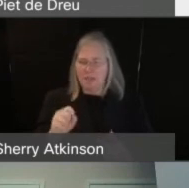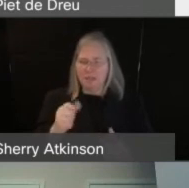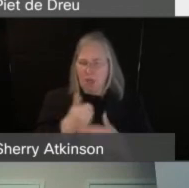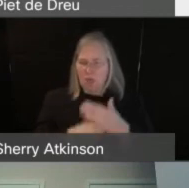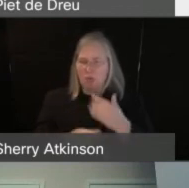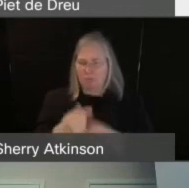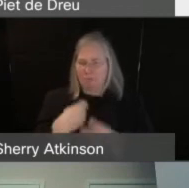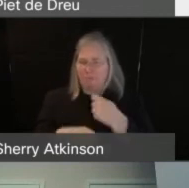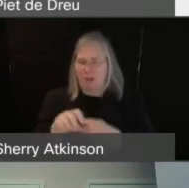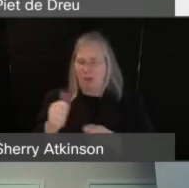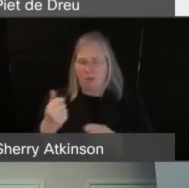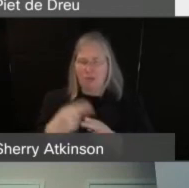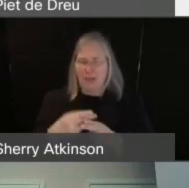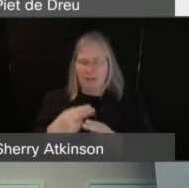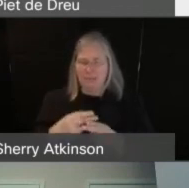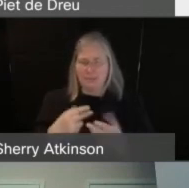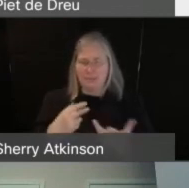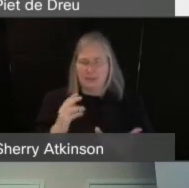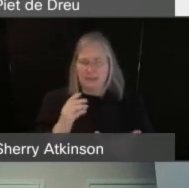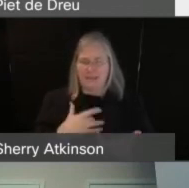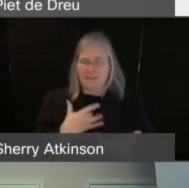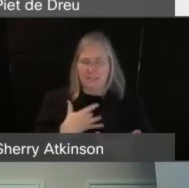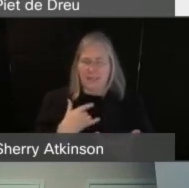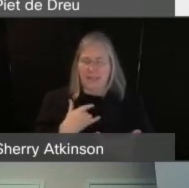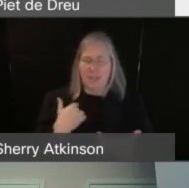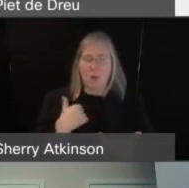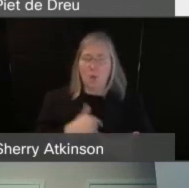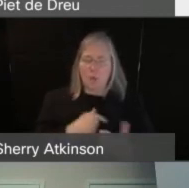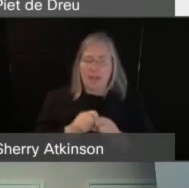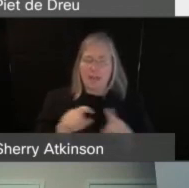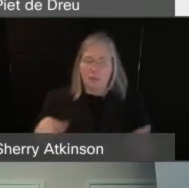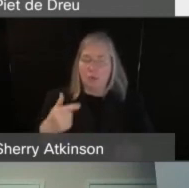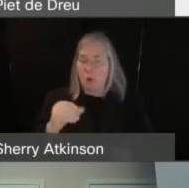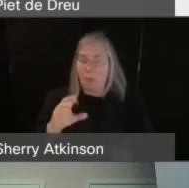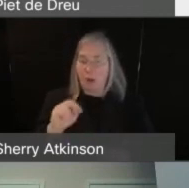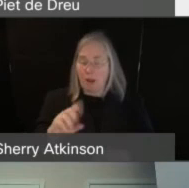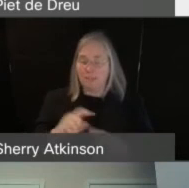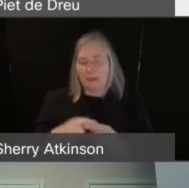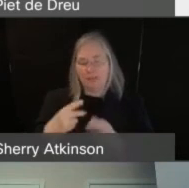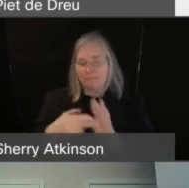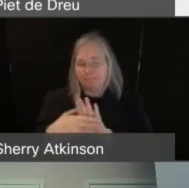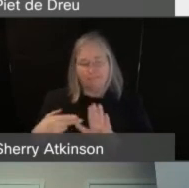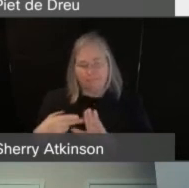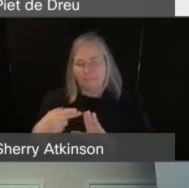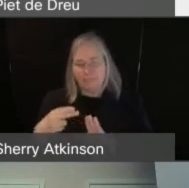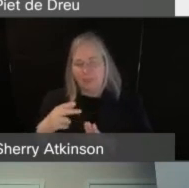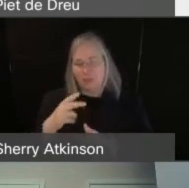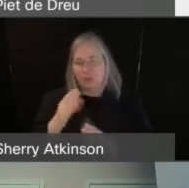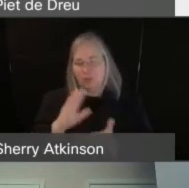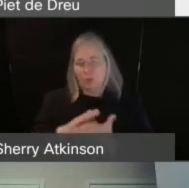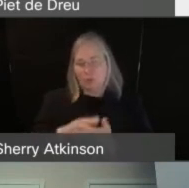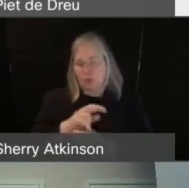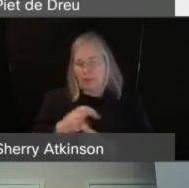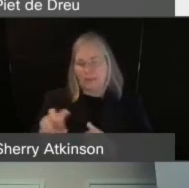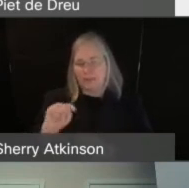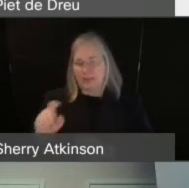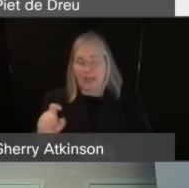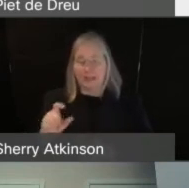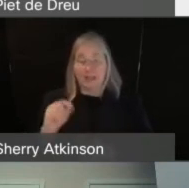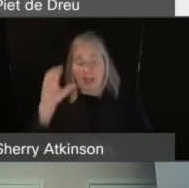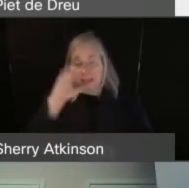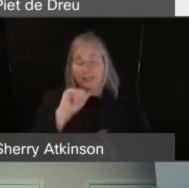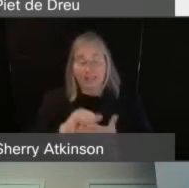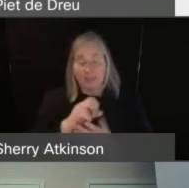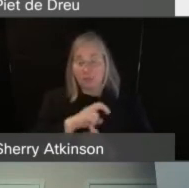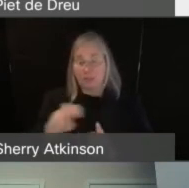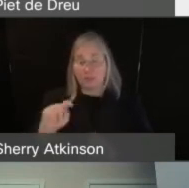it school transfer tax. That's I mean, I guess it's the transfer tax is